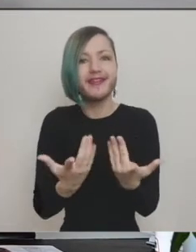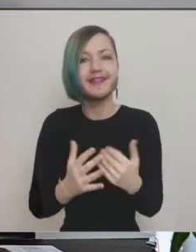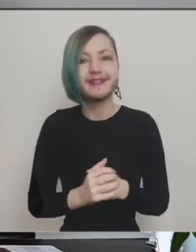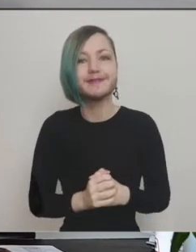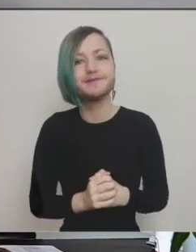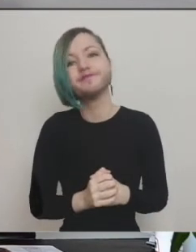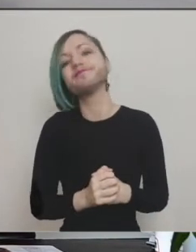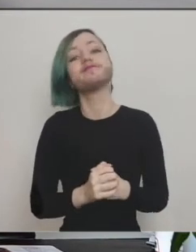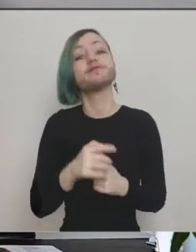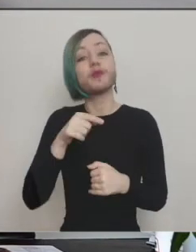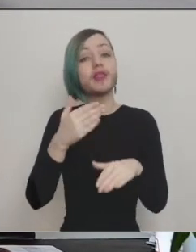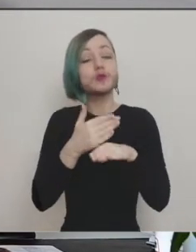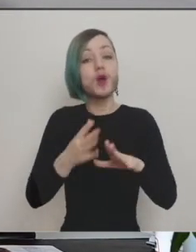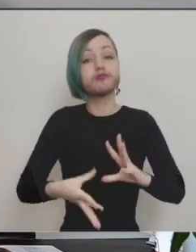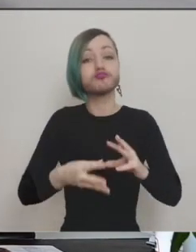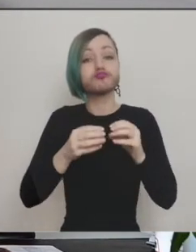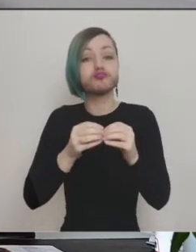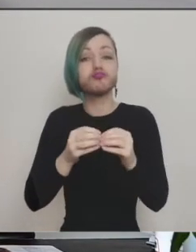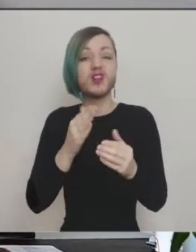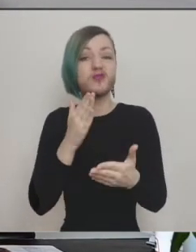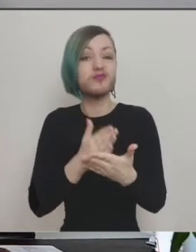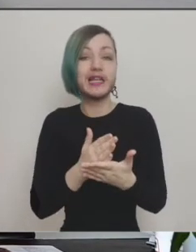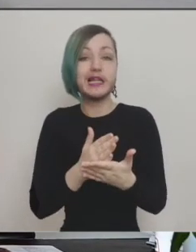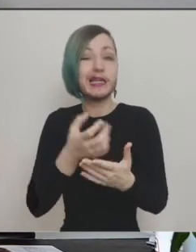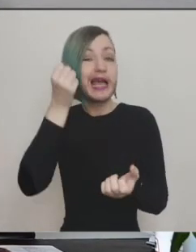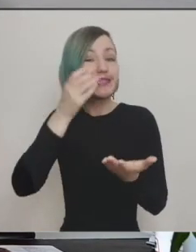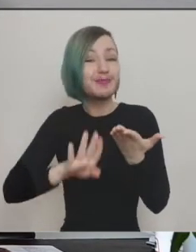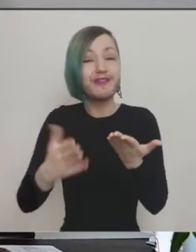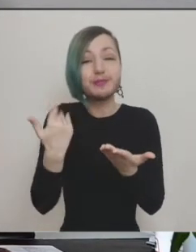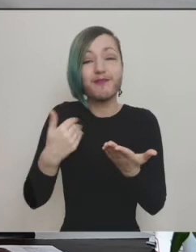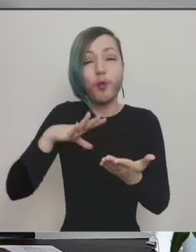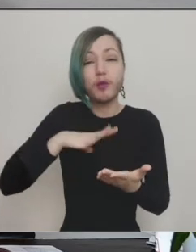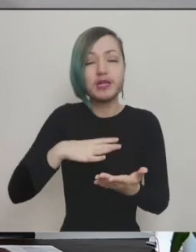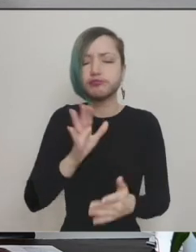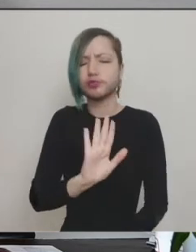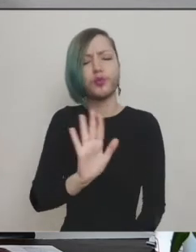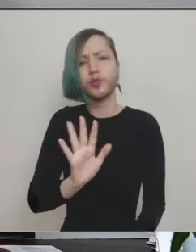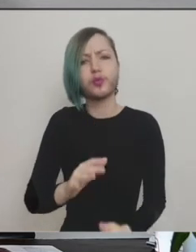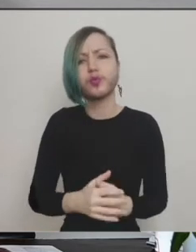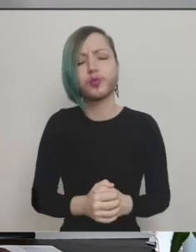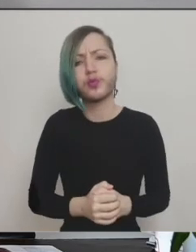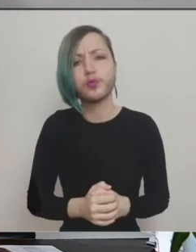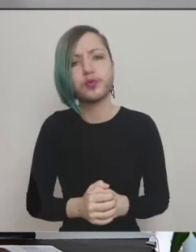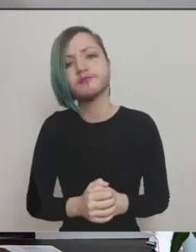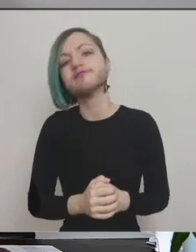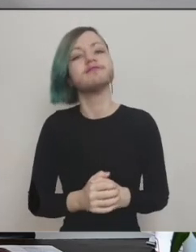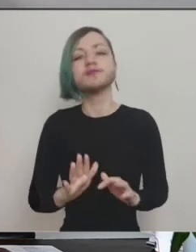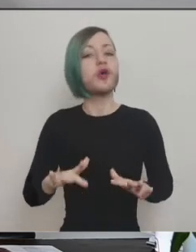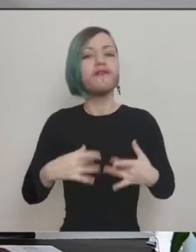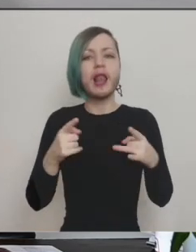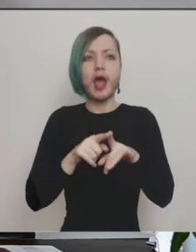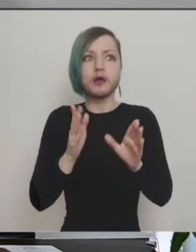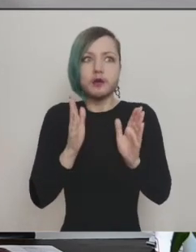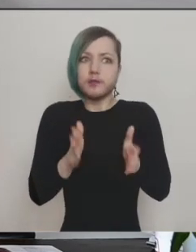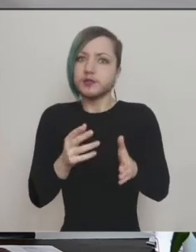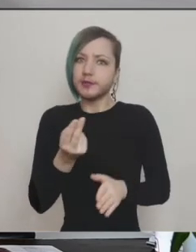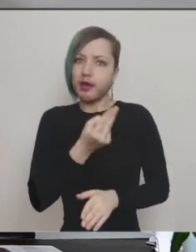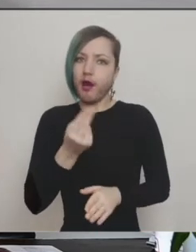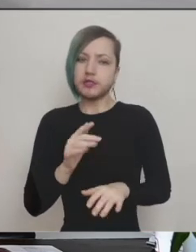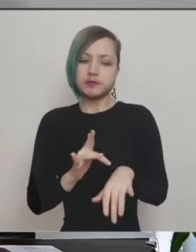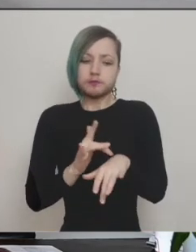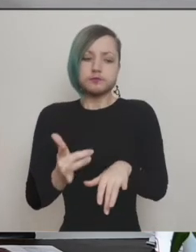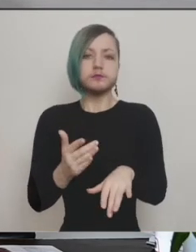creating this work, you don't actually need any prior experience. So please don't feel as though you need to be an artist in order to make this